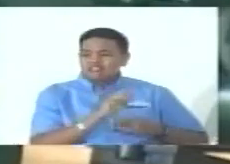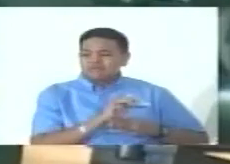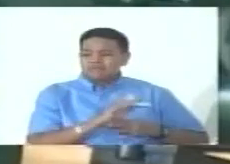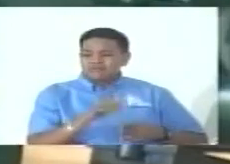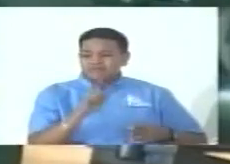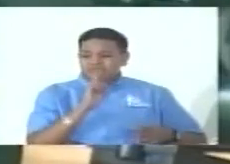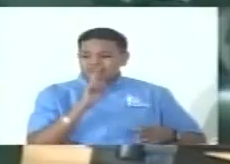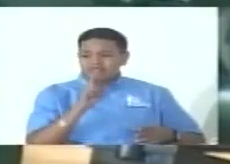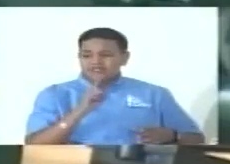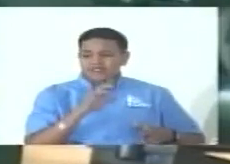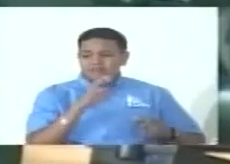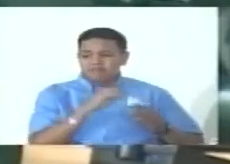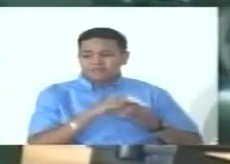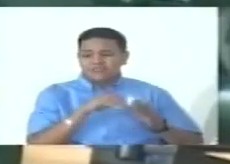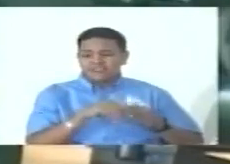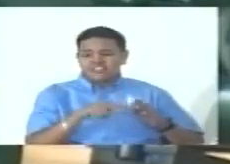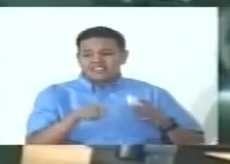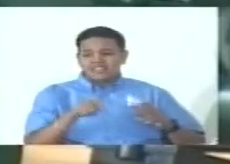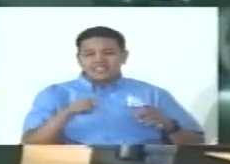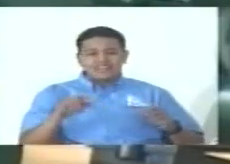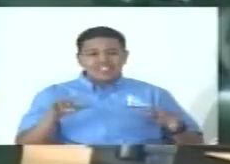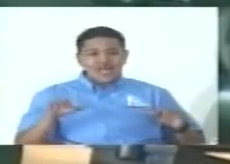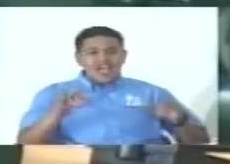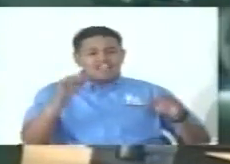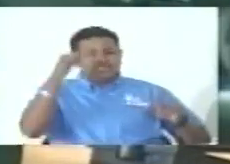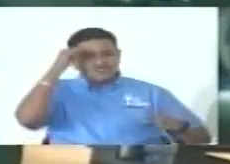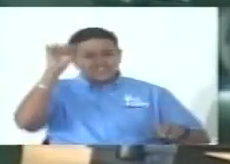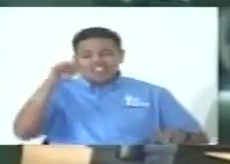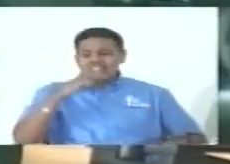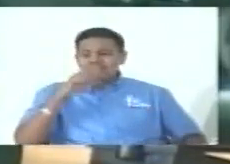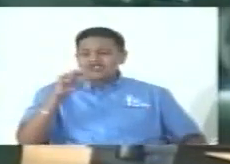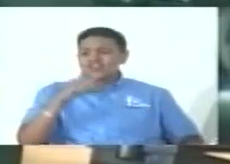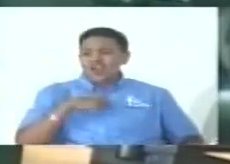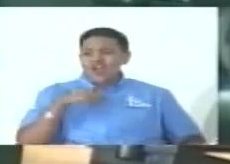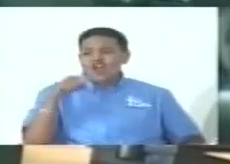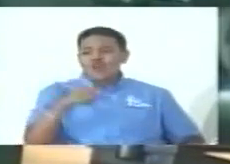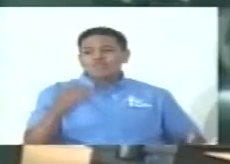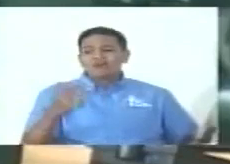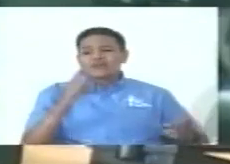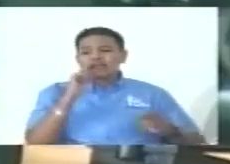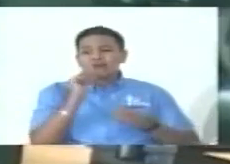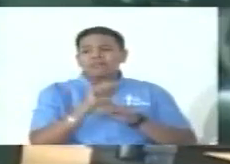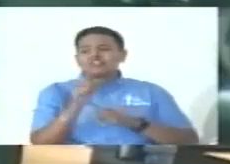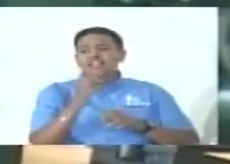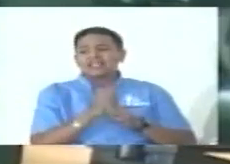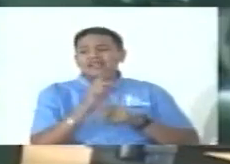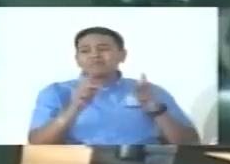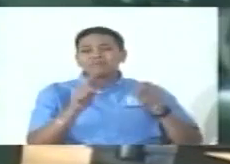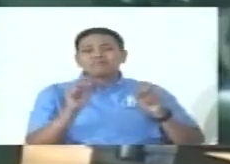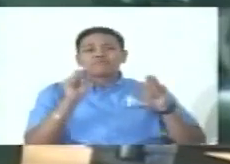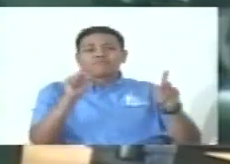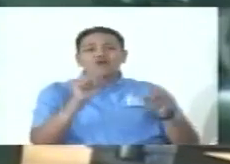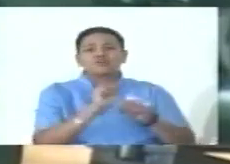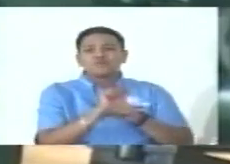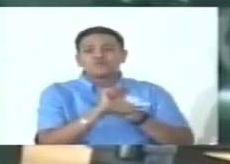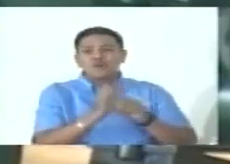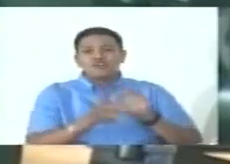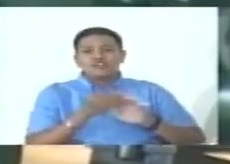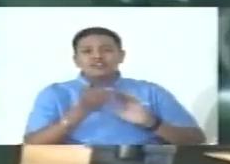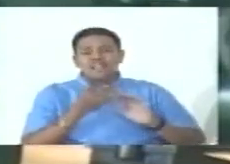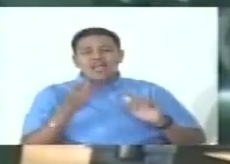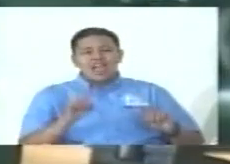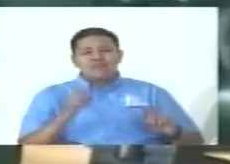you participating in this industrial action? She said, no, I come here to make sure you get the people back to work.